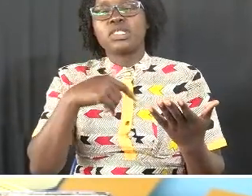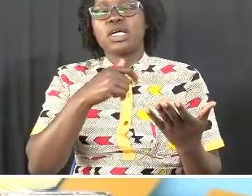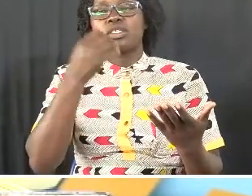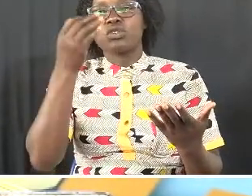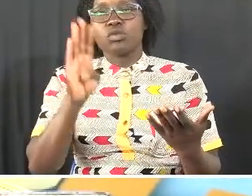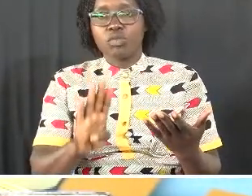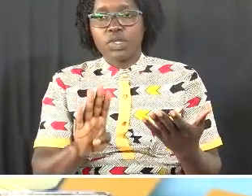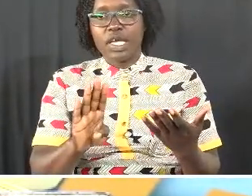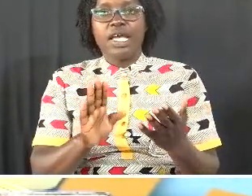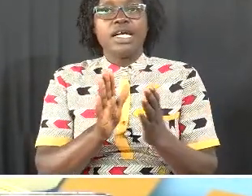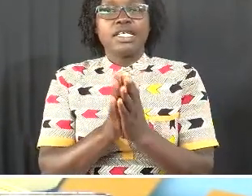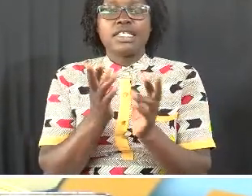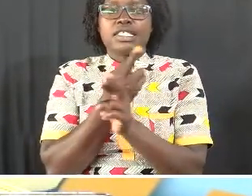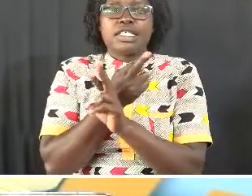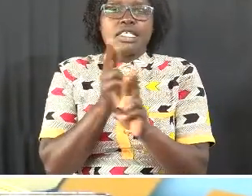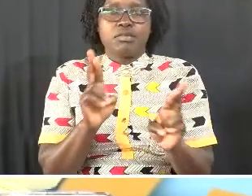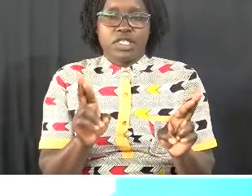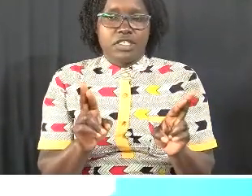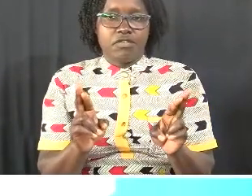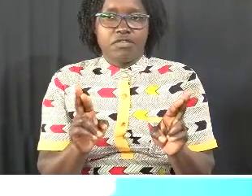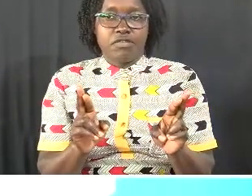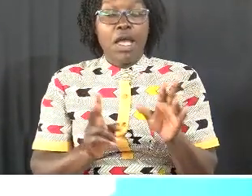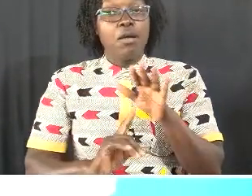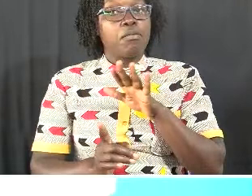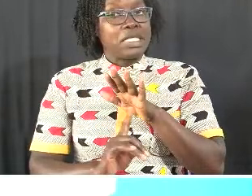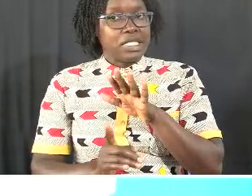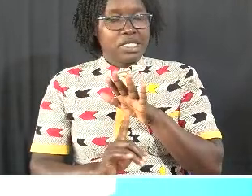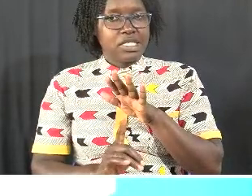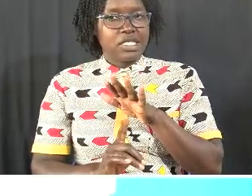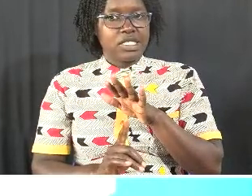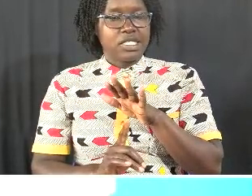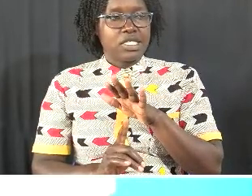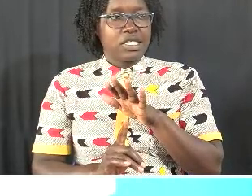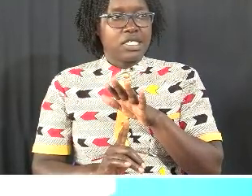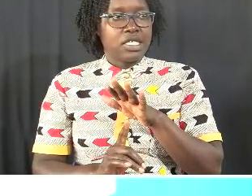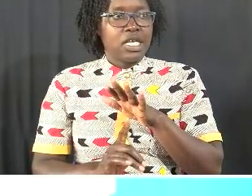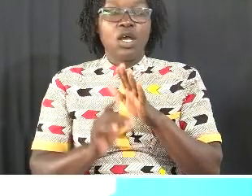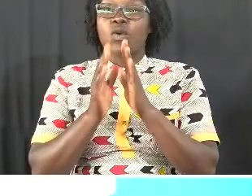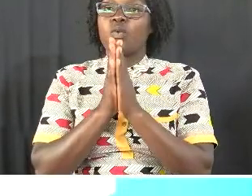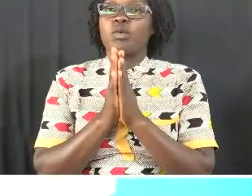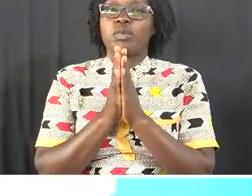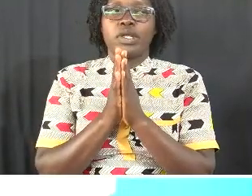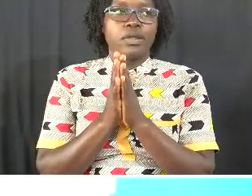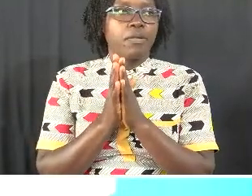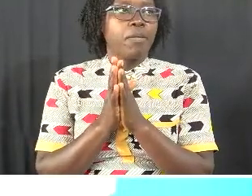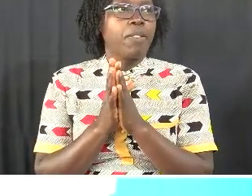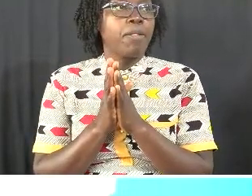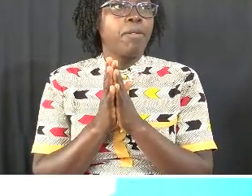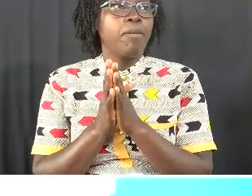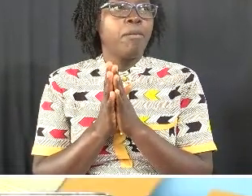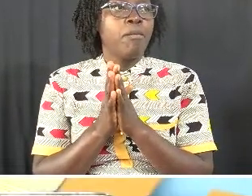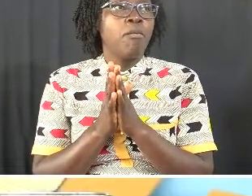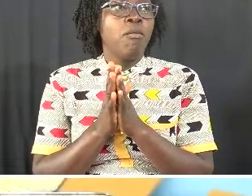in his redemptive ministry. Shall we pray before we begin?